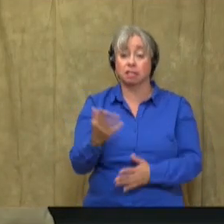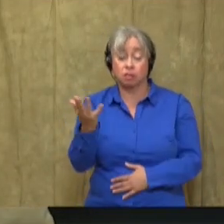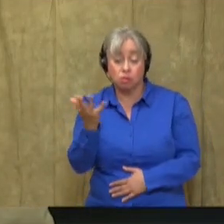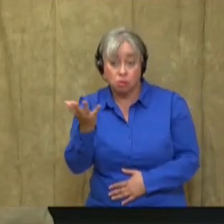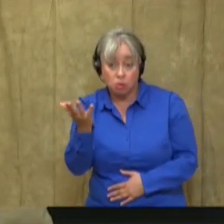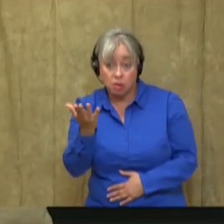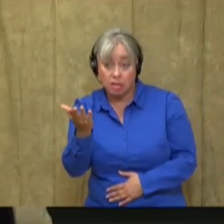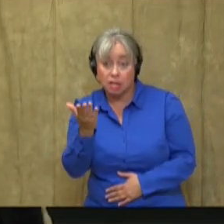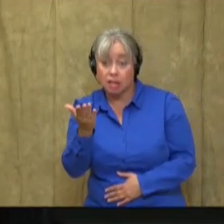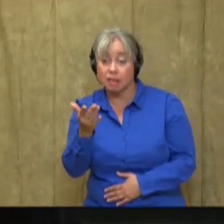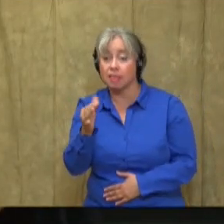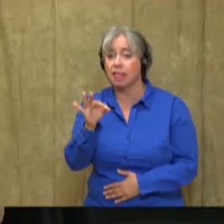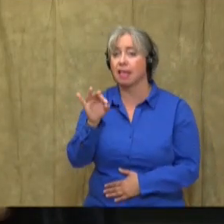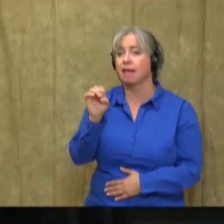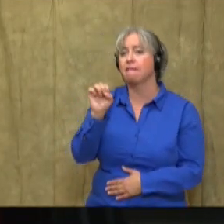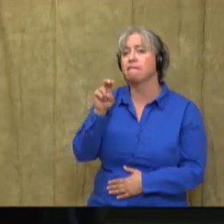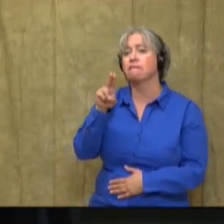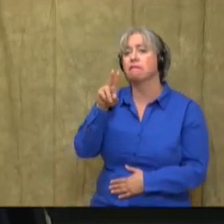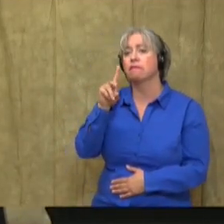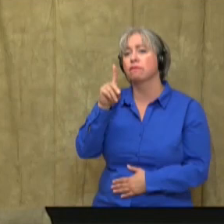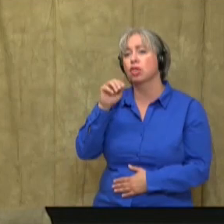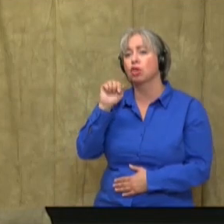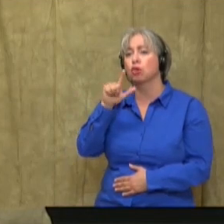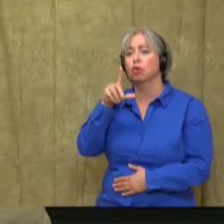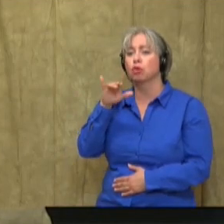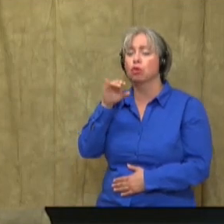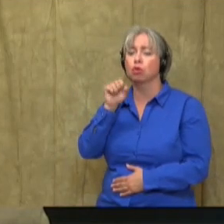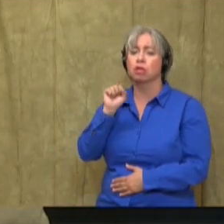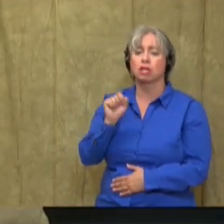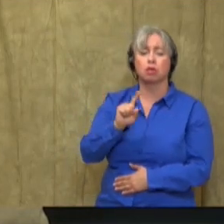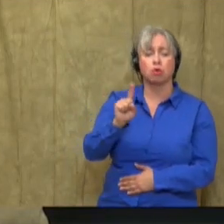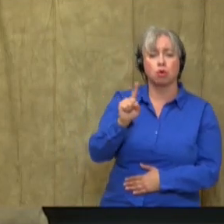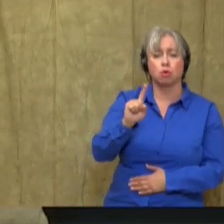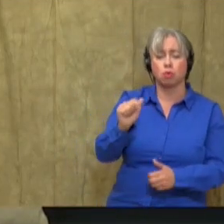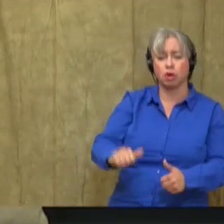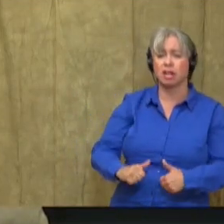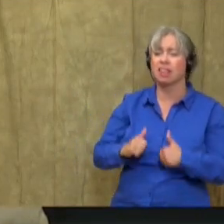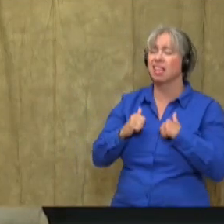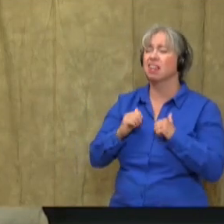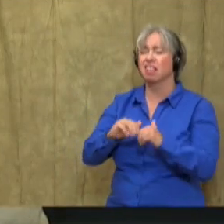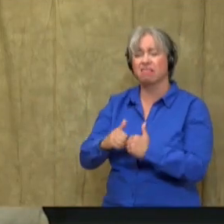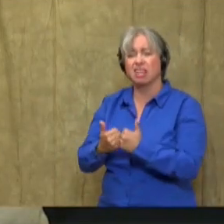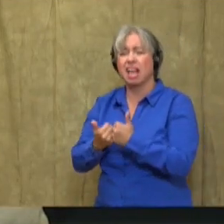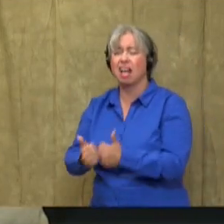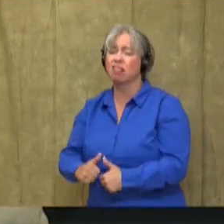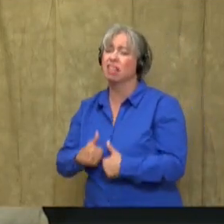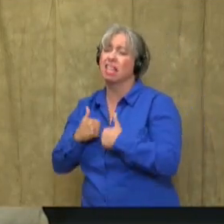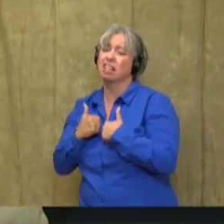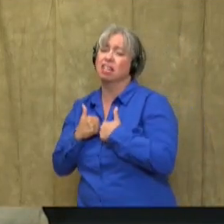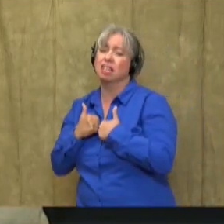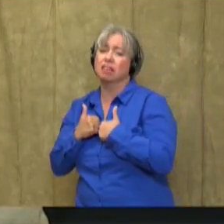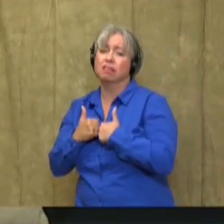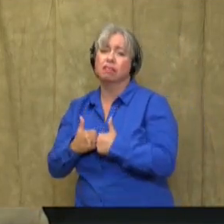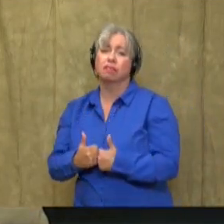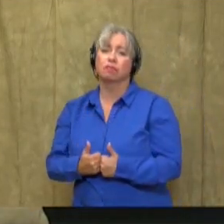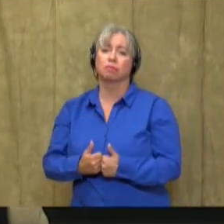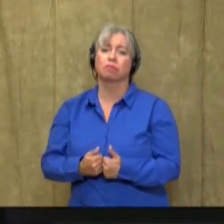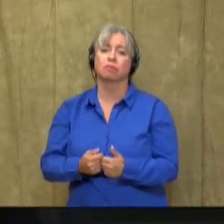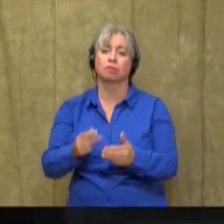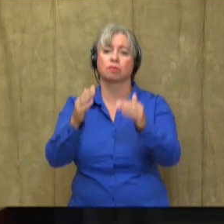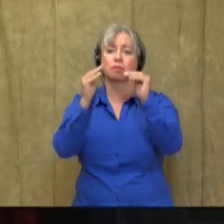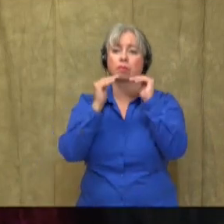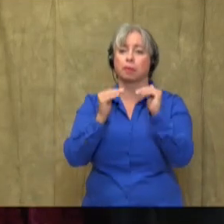talking about feudalism. How did the people live and where did they live? And what were the social rankings of people? And then we're going to be talking about the role